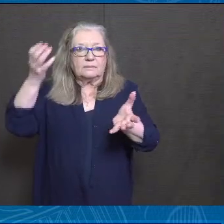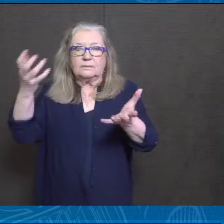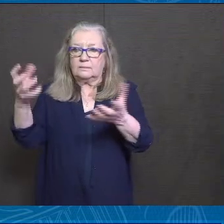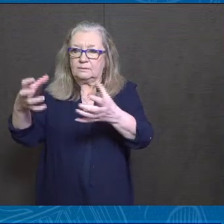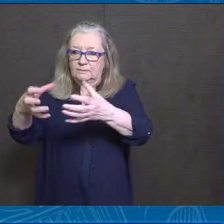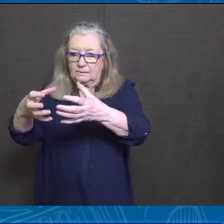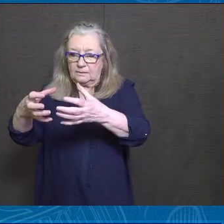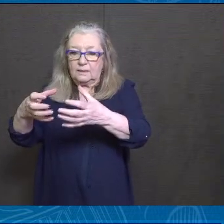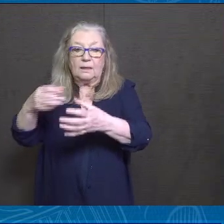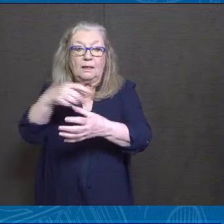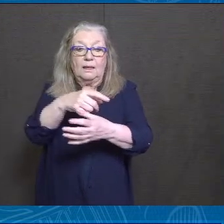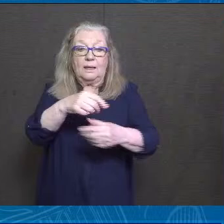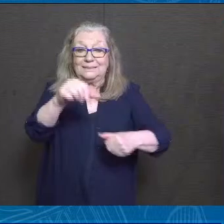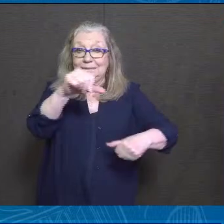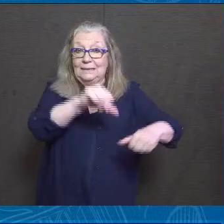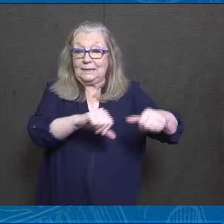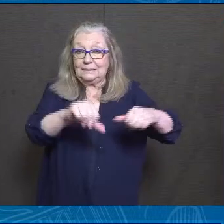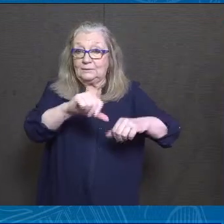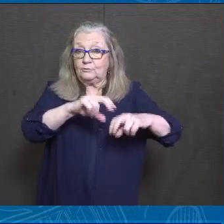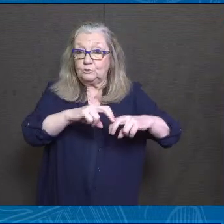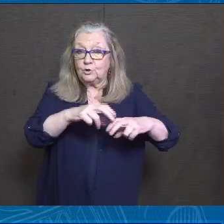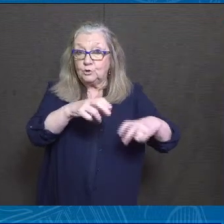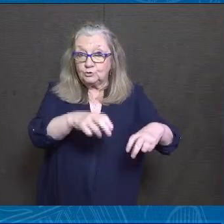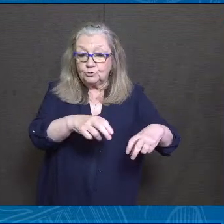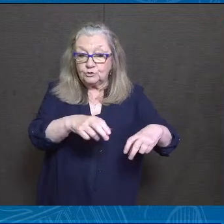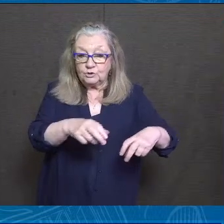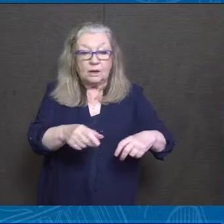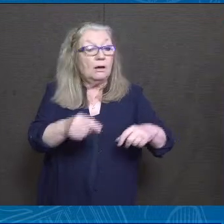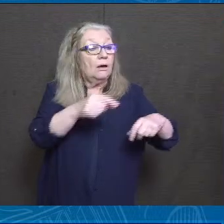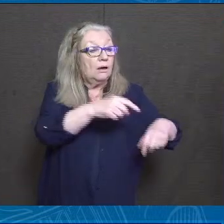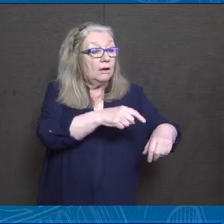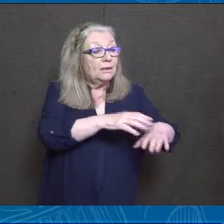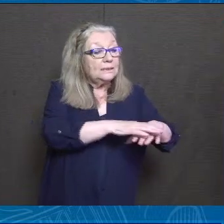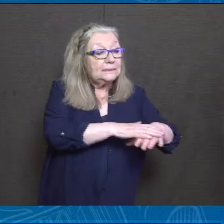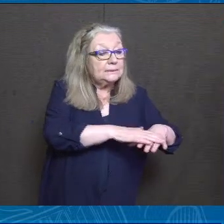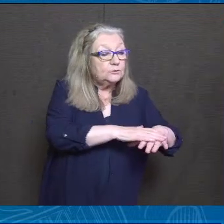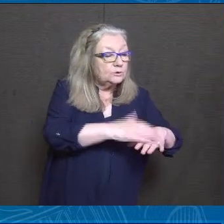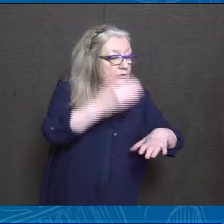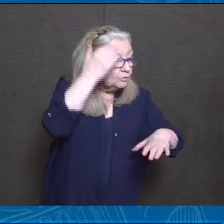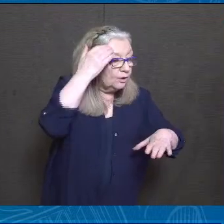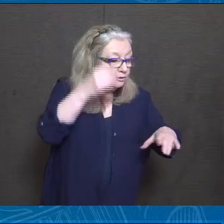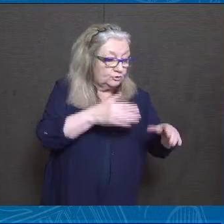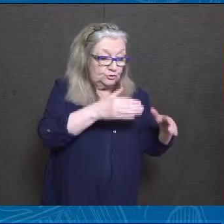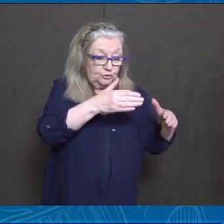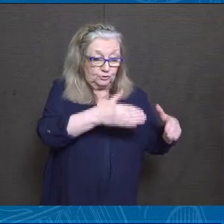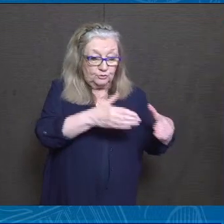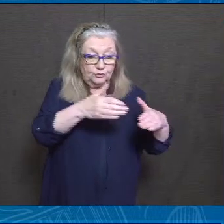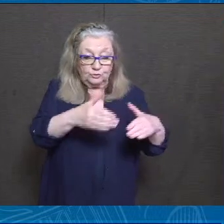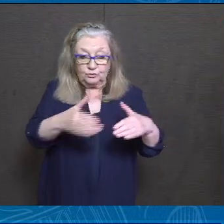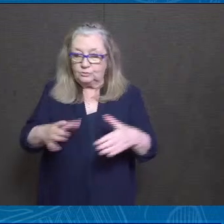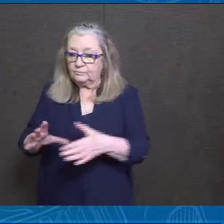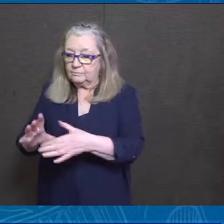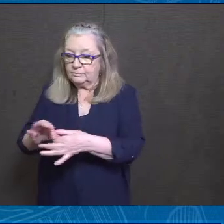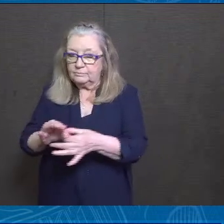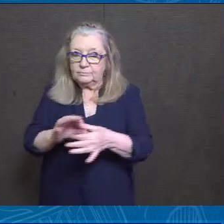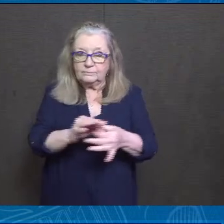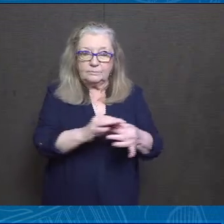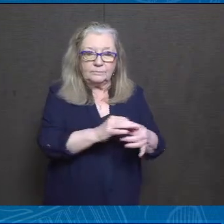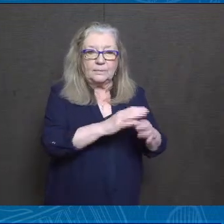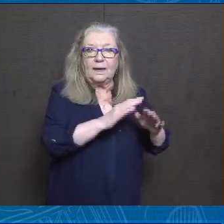integration with scientific research and indigenous risk knowledge, particularly in the context of the